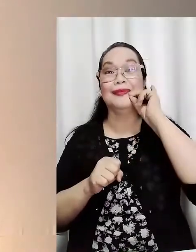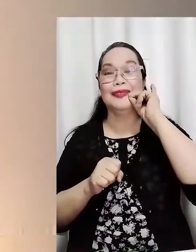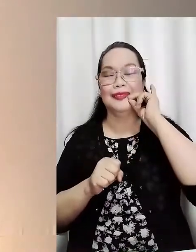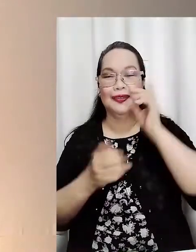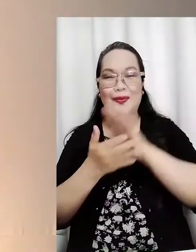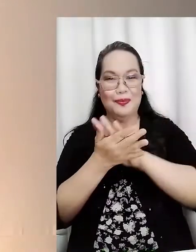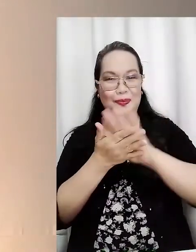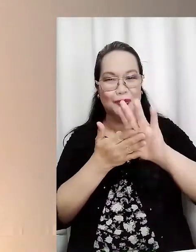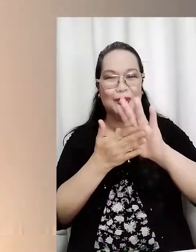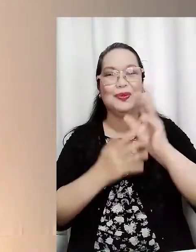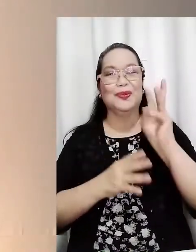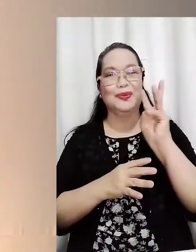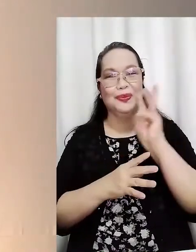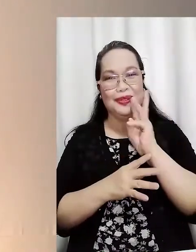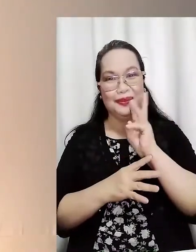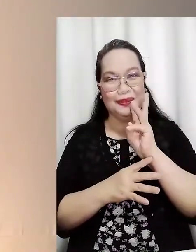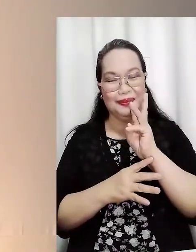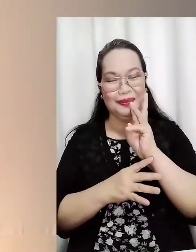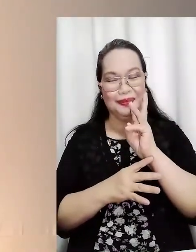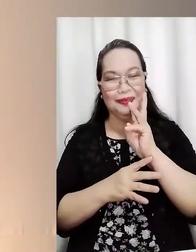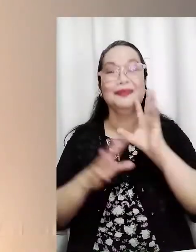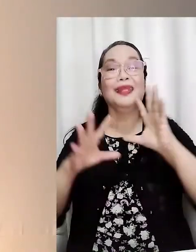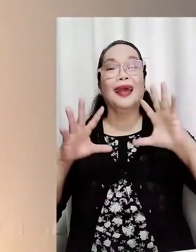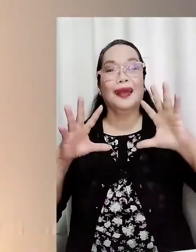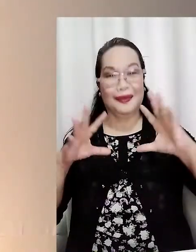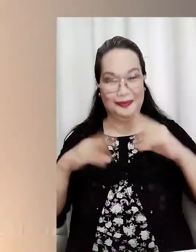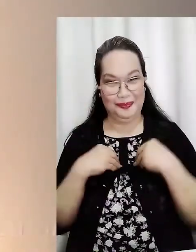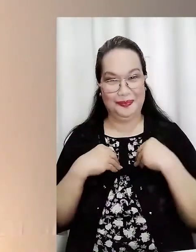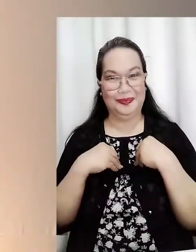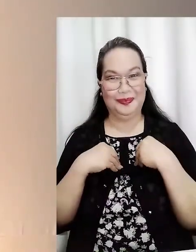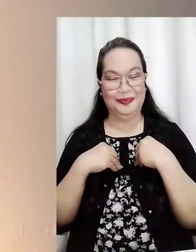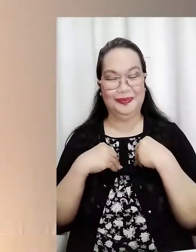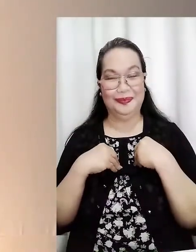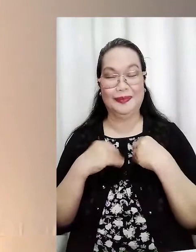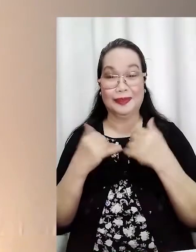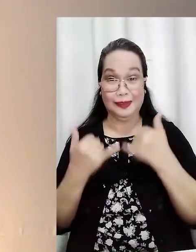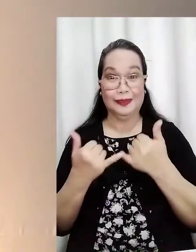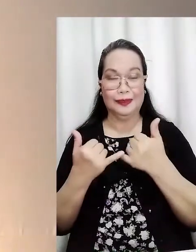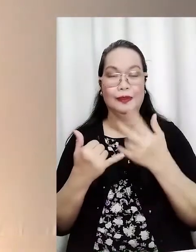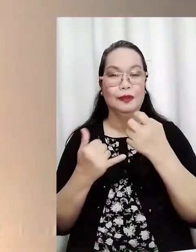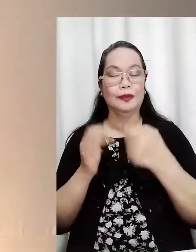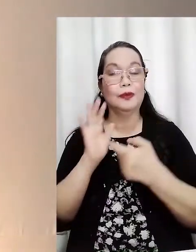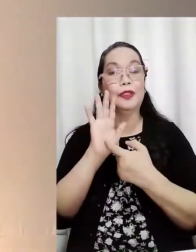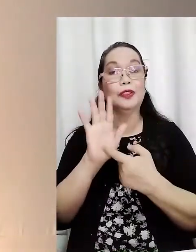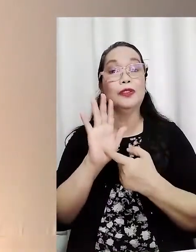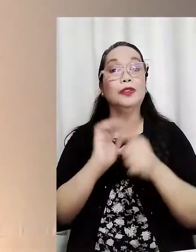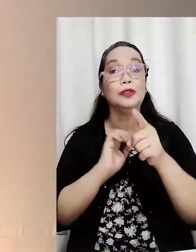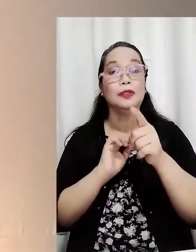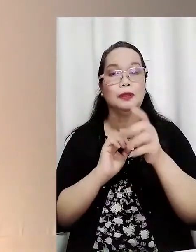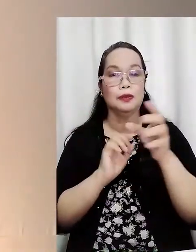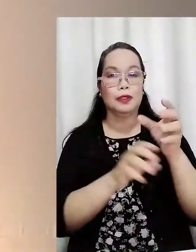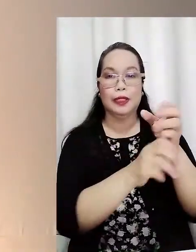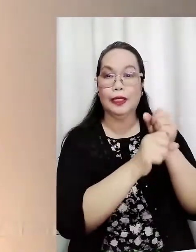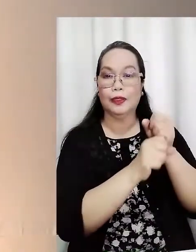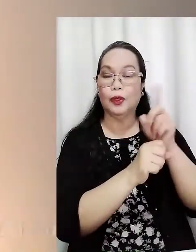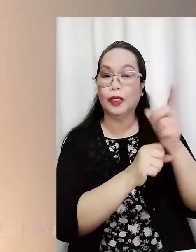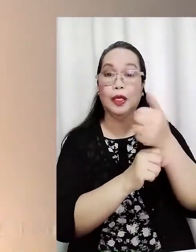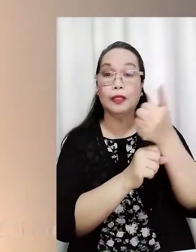Pure water. It is acceptable. Now let me get something for you.